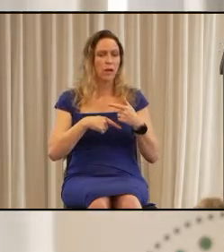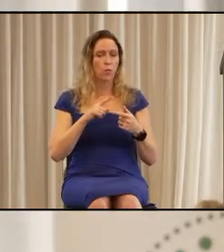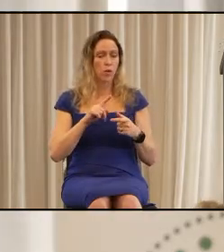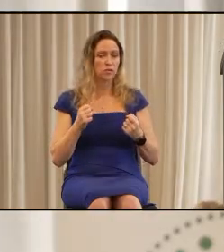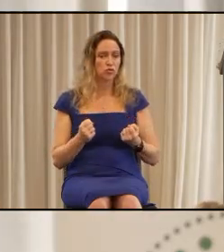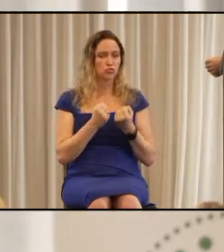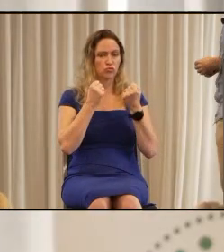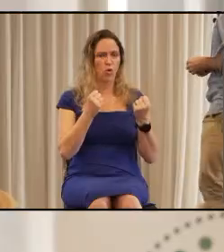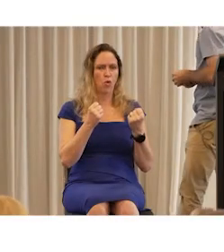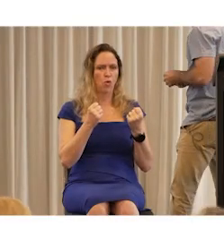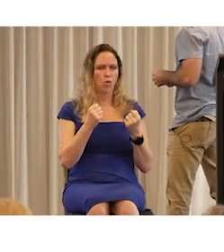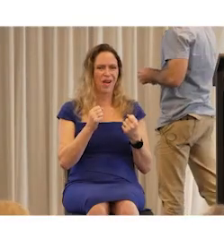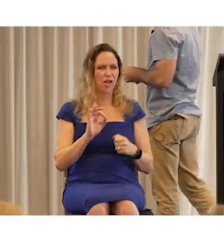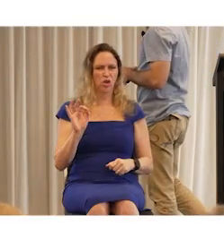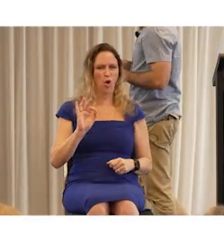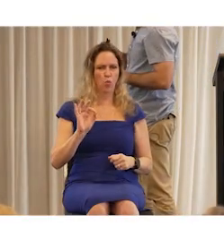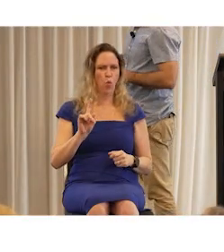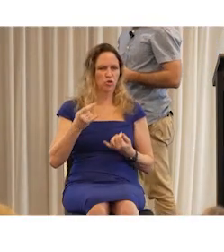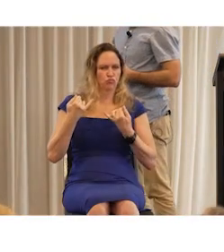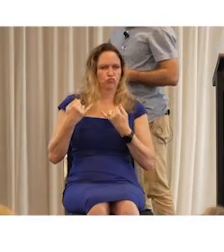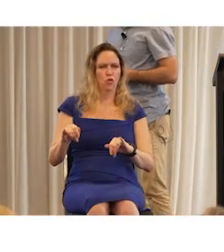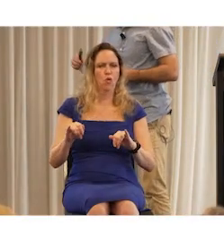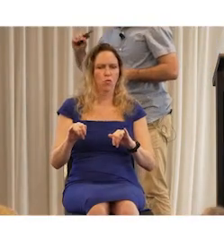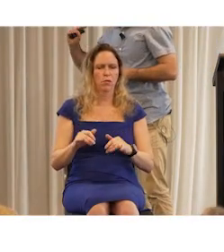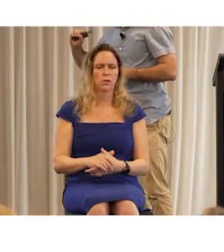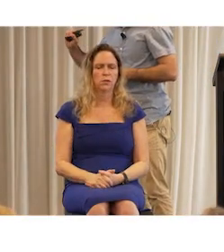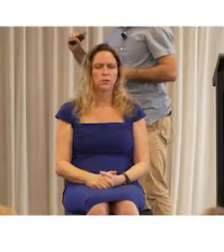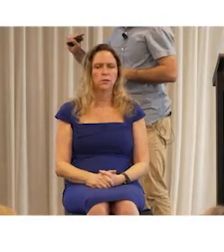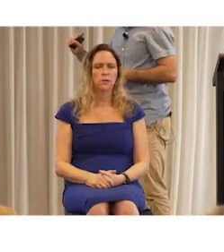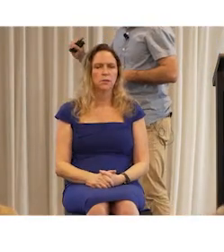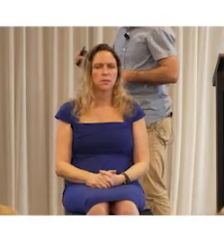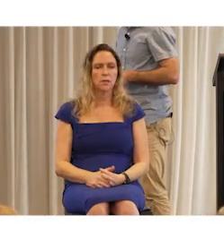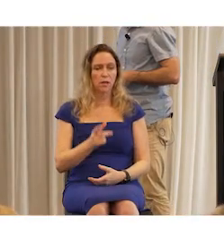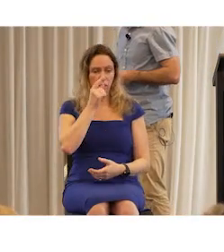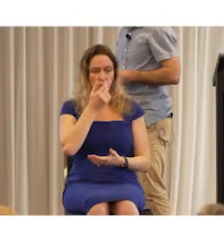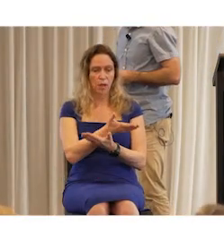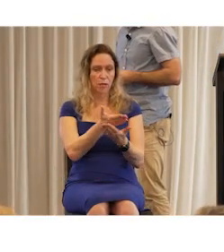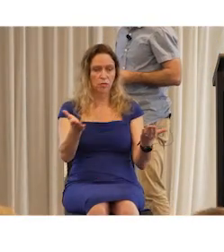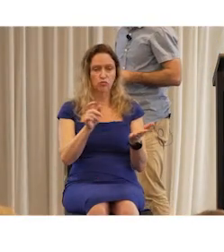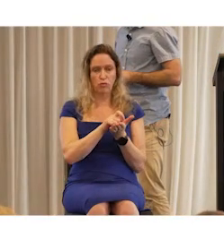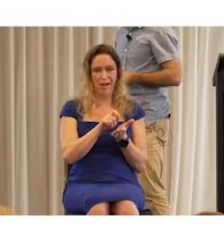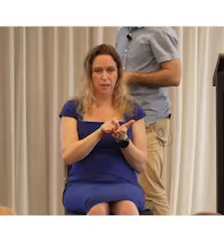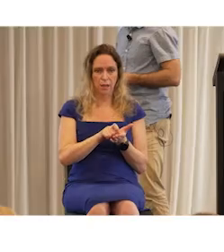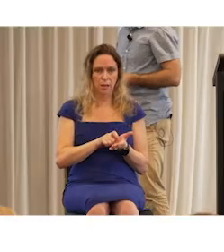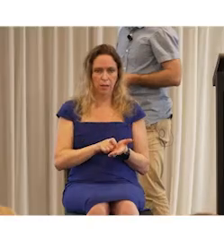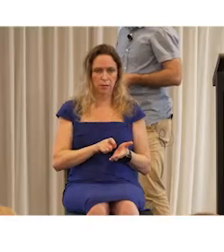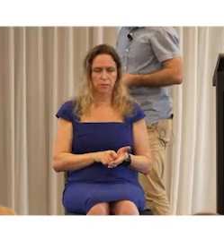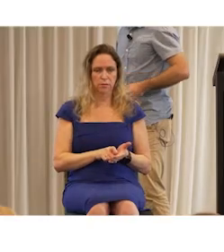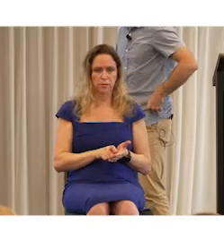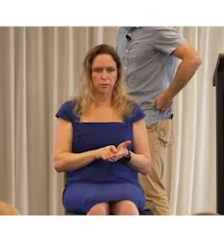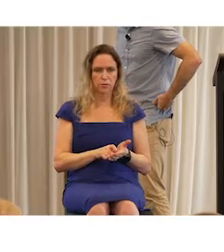I just want you to think about and perhaps jot down on a notepad 2 things that'll prime us for later.